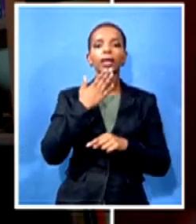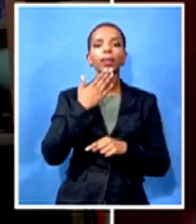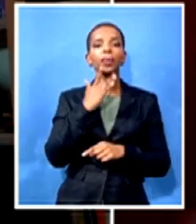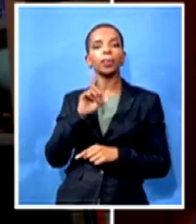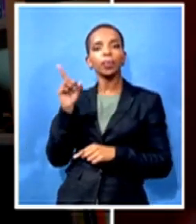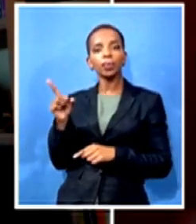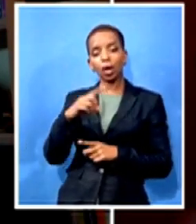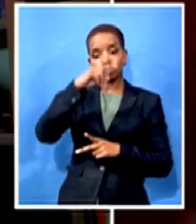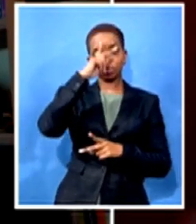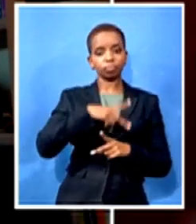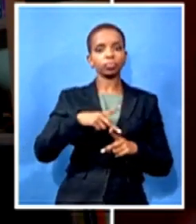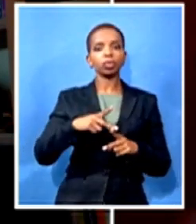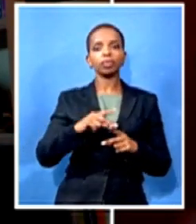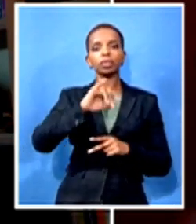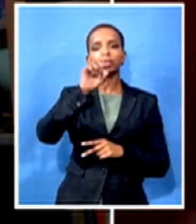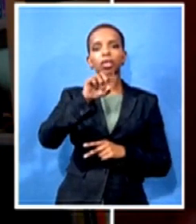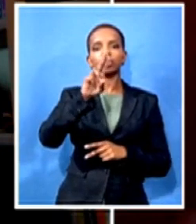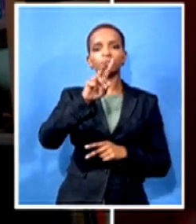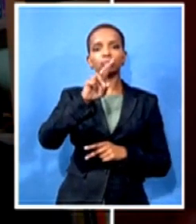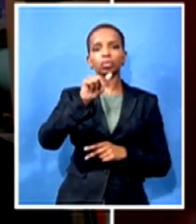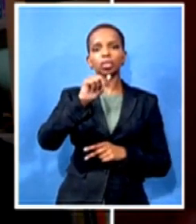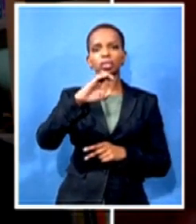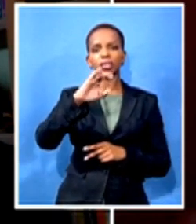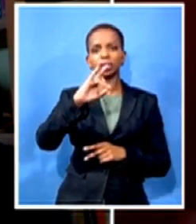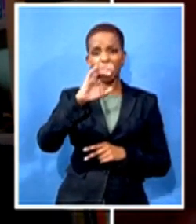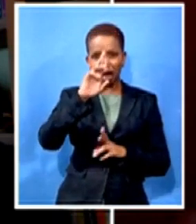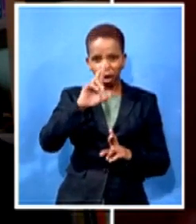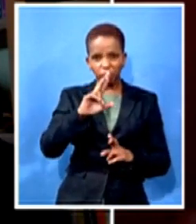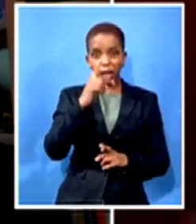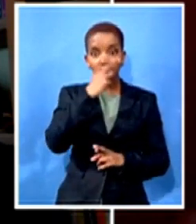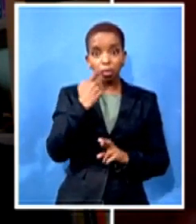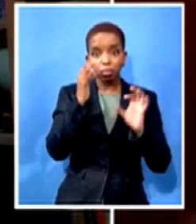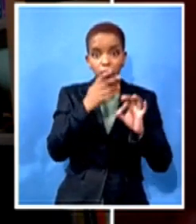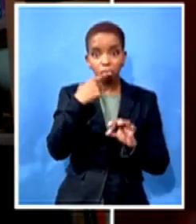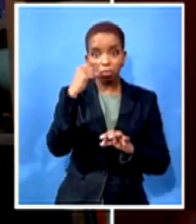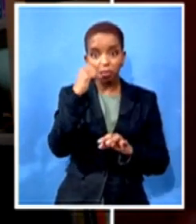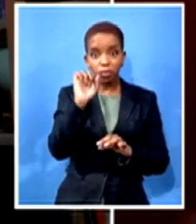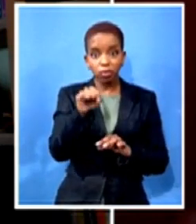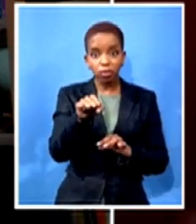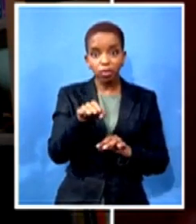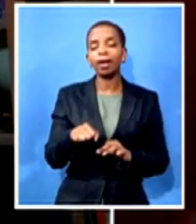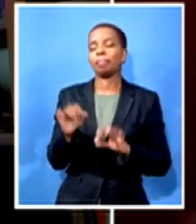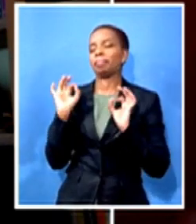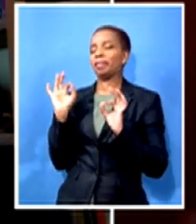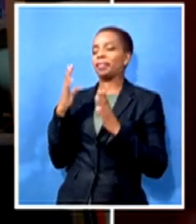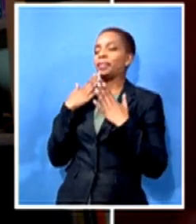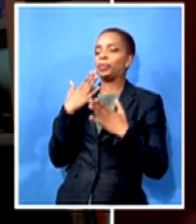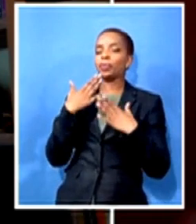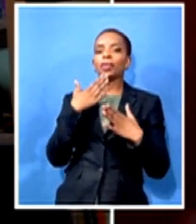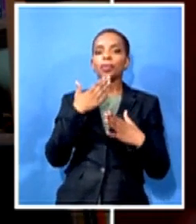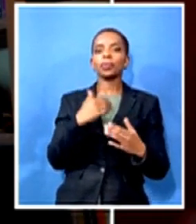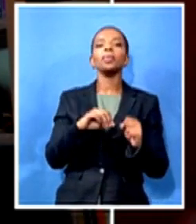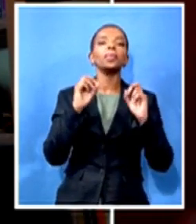I hope. That was perfect. Thank you. Pritesh, what is virtual etiquette?